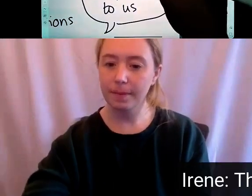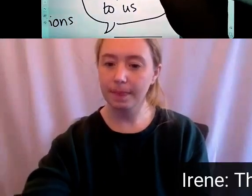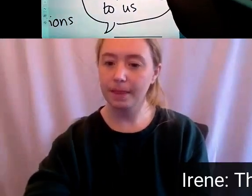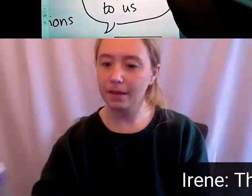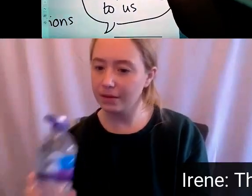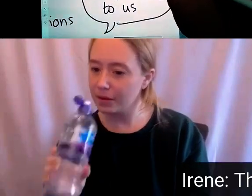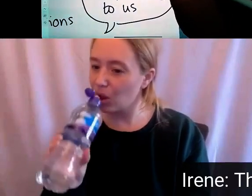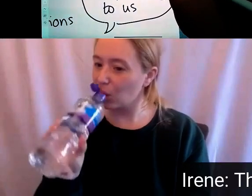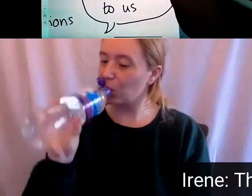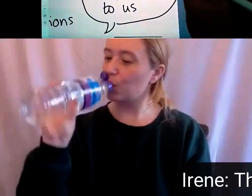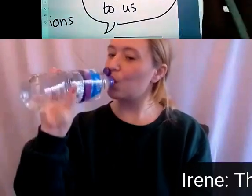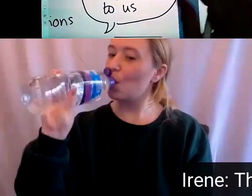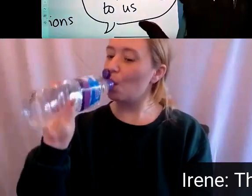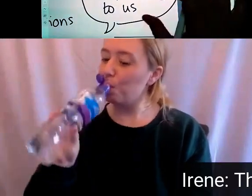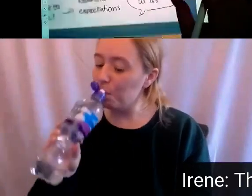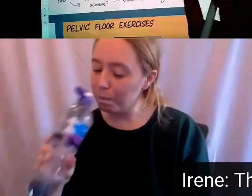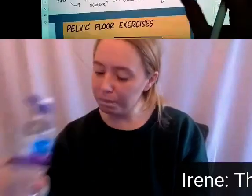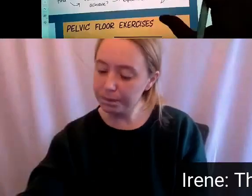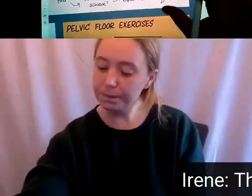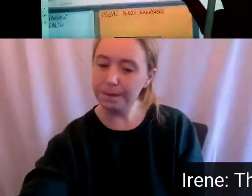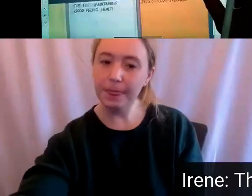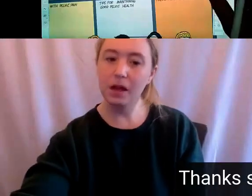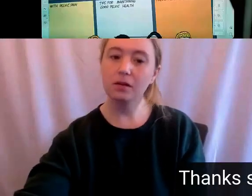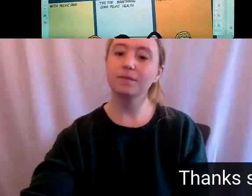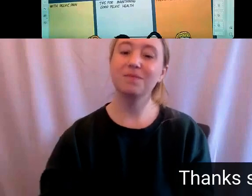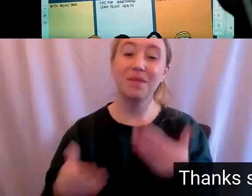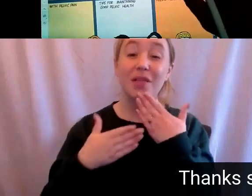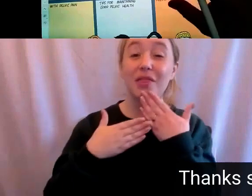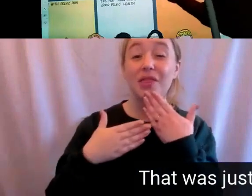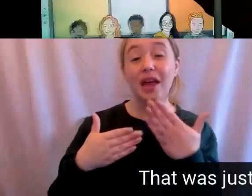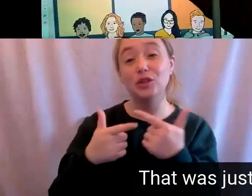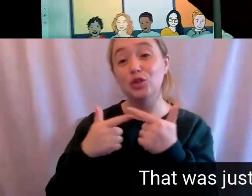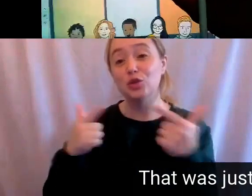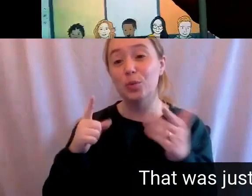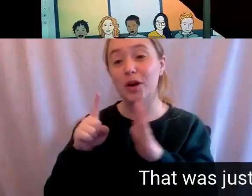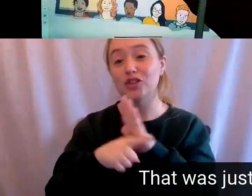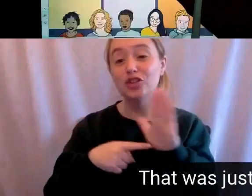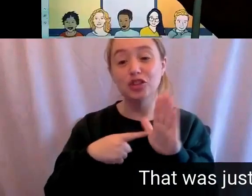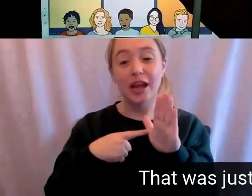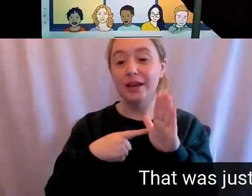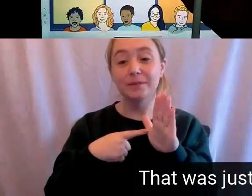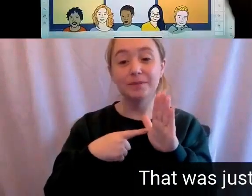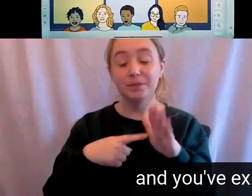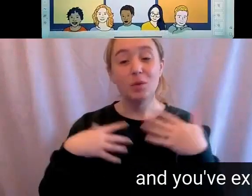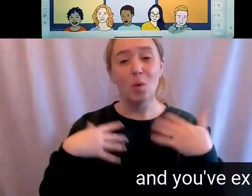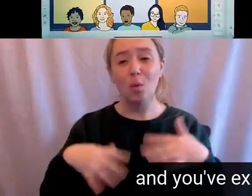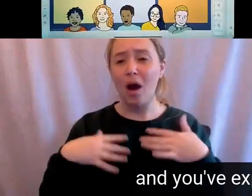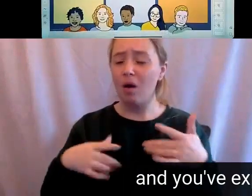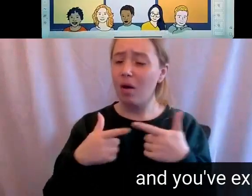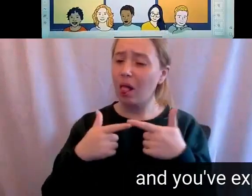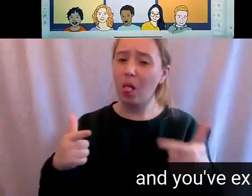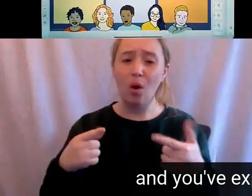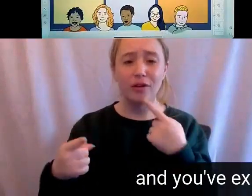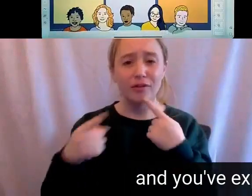Well, you're on mute. Thanks so much. Thanks so much, Jenny. That was just like so informative, and